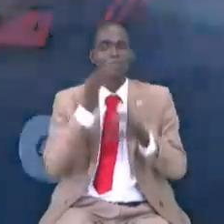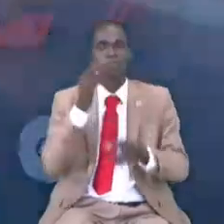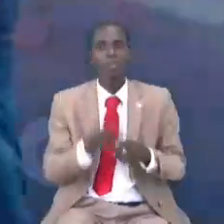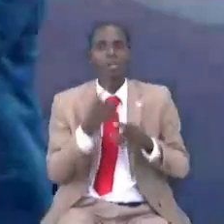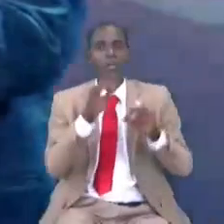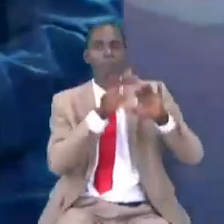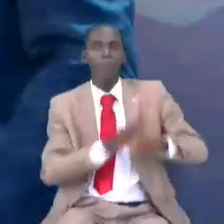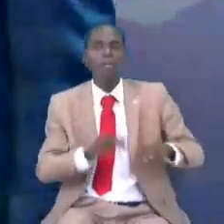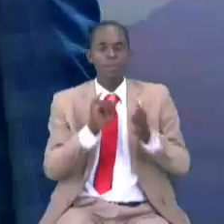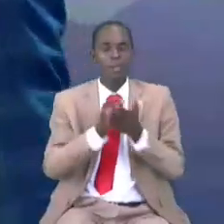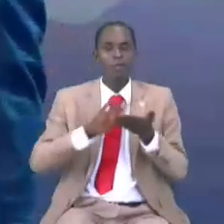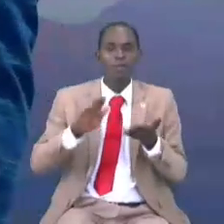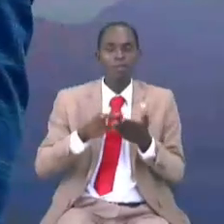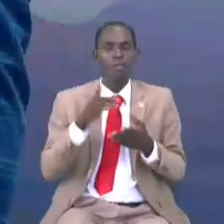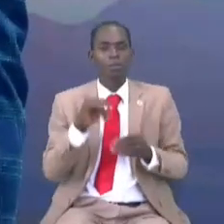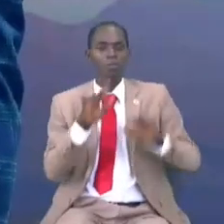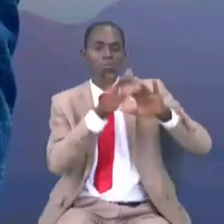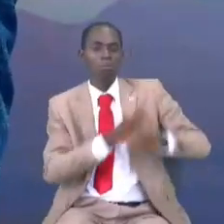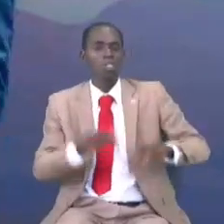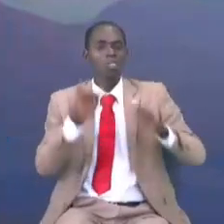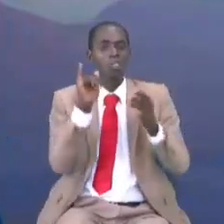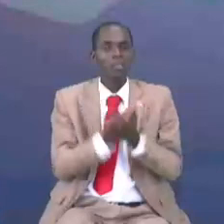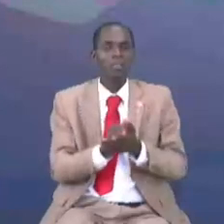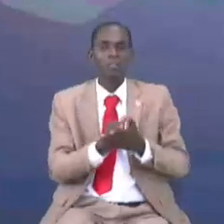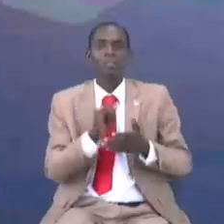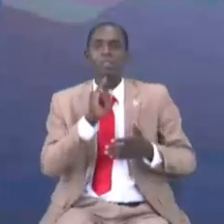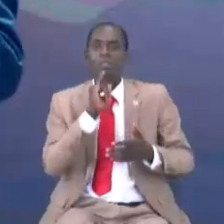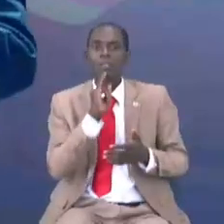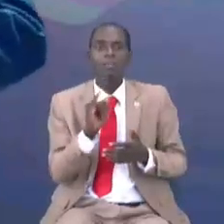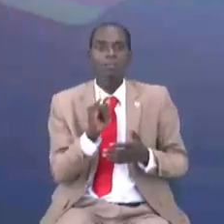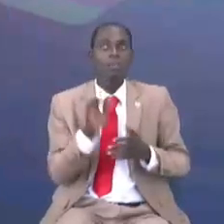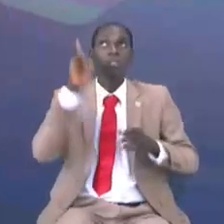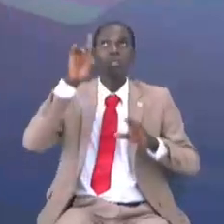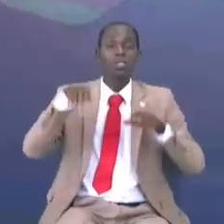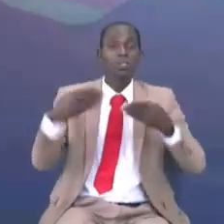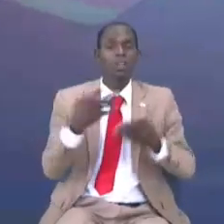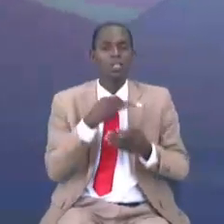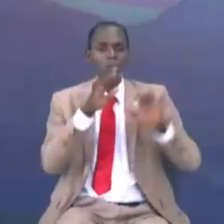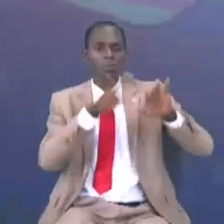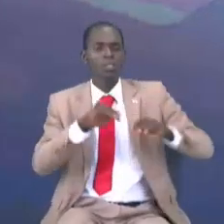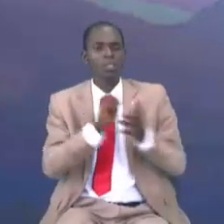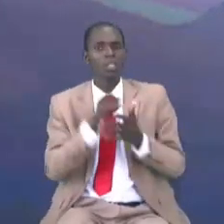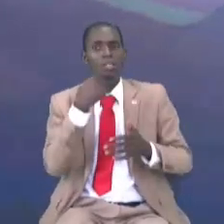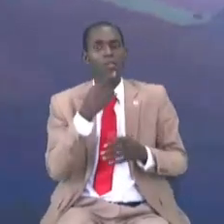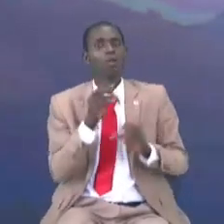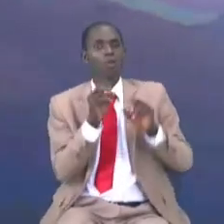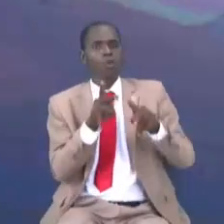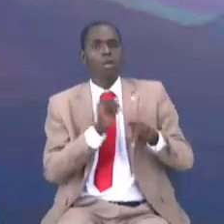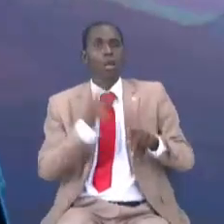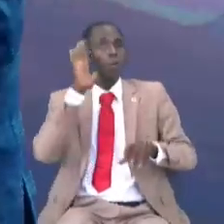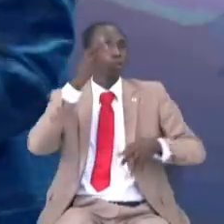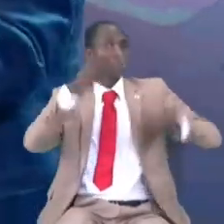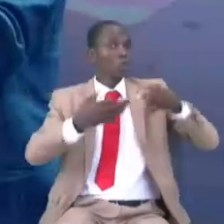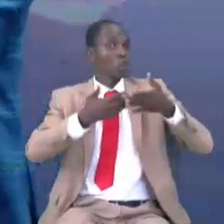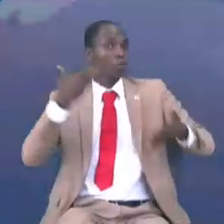mercy that says, okay, I said, I'll judge you. No judgment again. We have come into fellowship